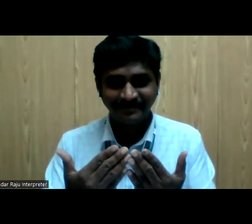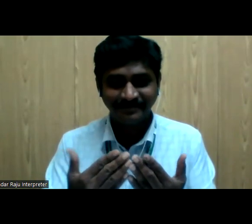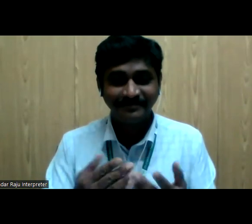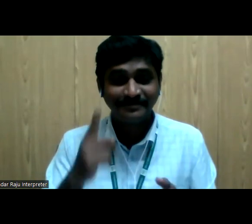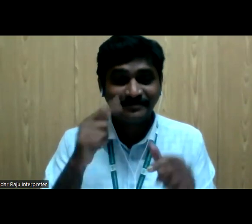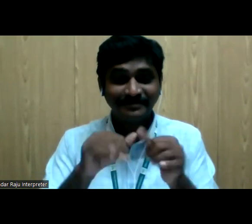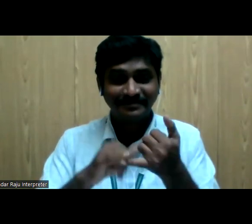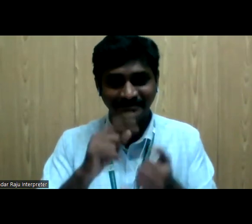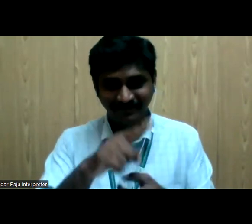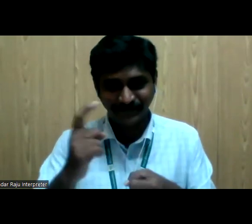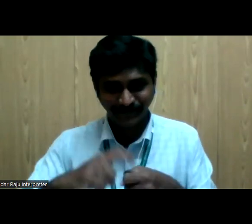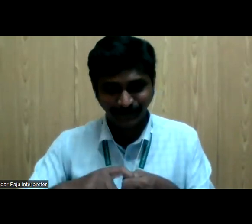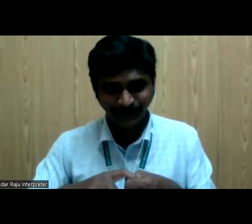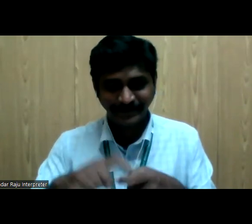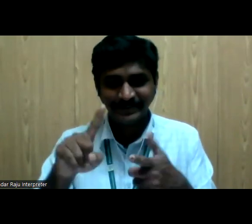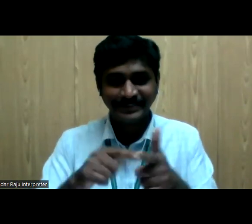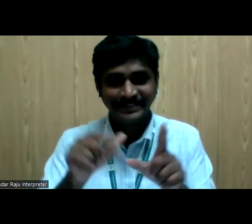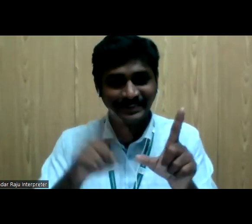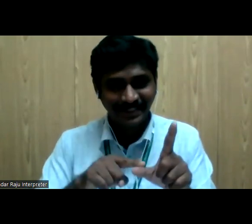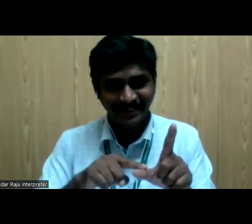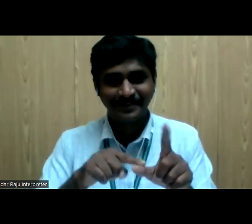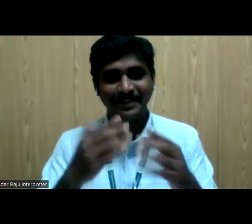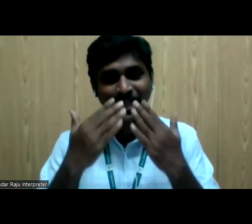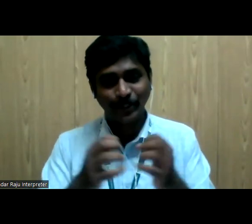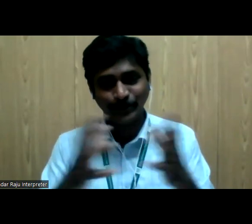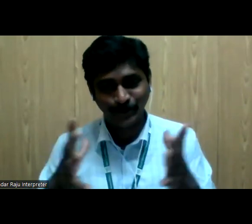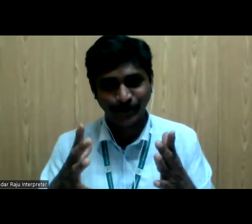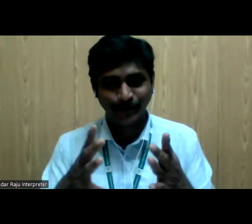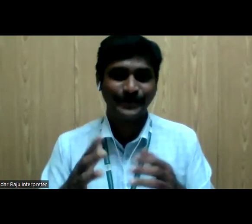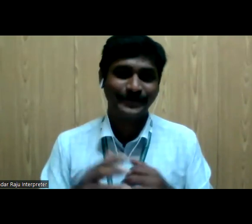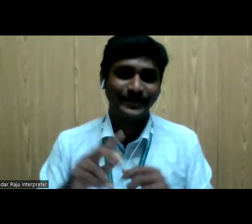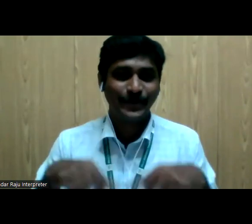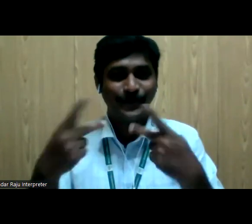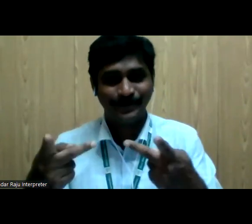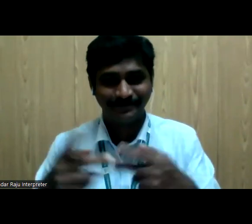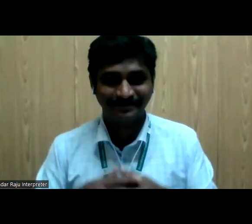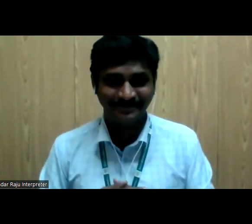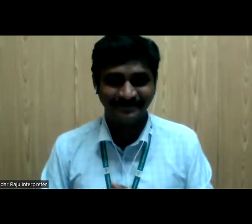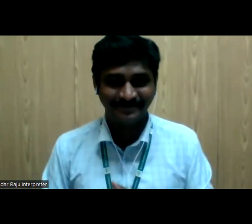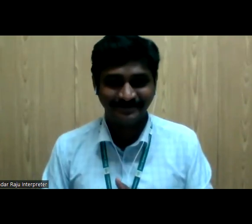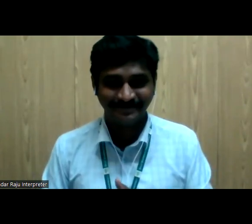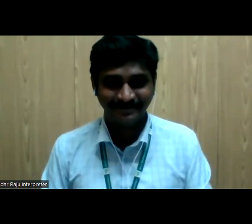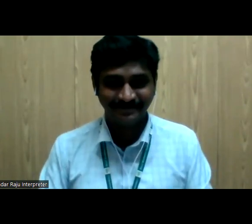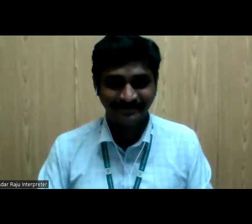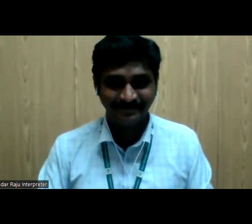your support in our future endeavors too. Over to Anil. Thank you very much. Thank you. Sir,